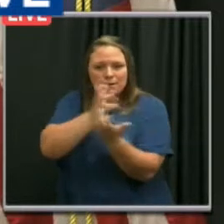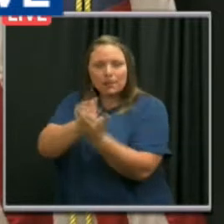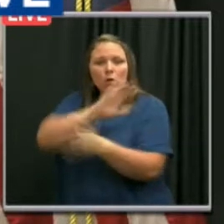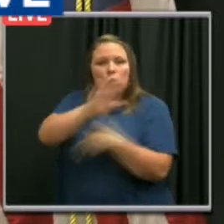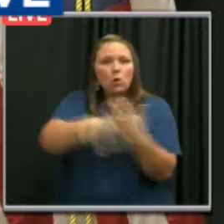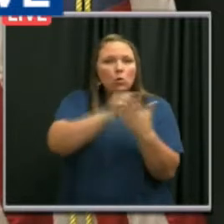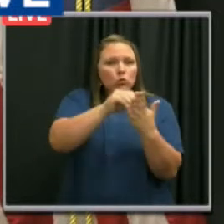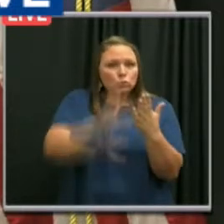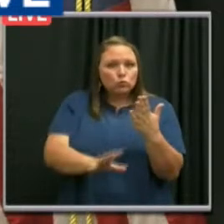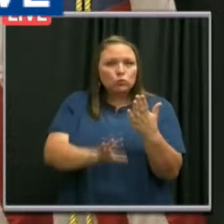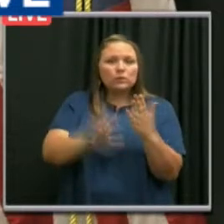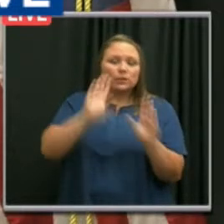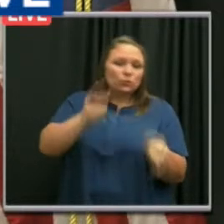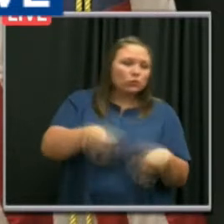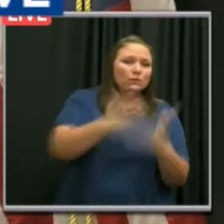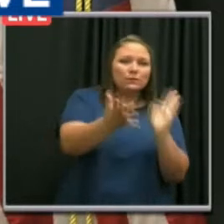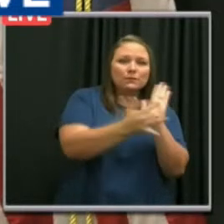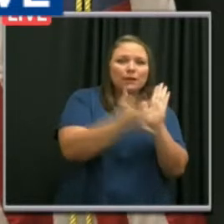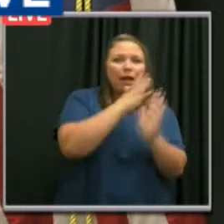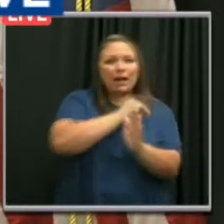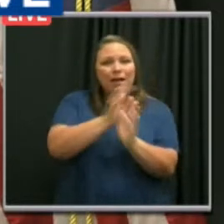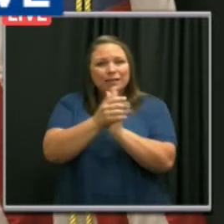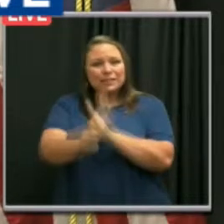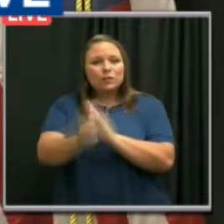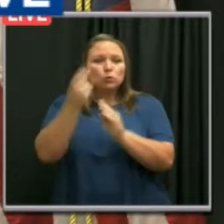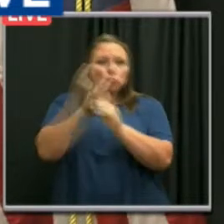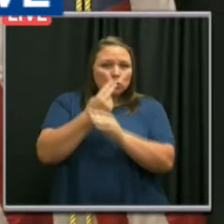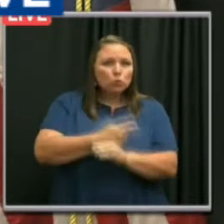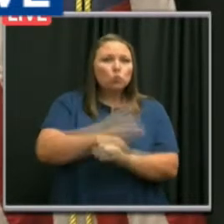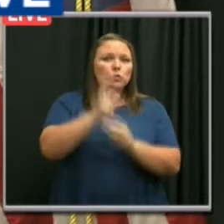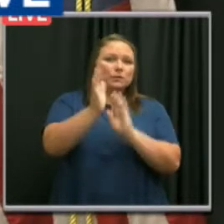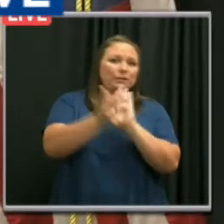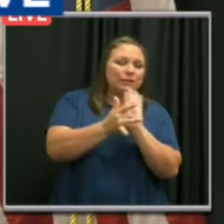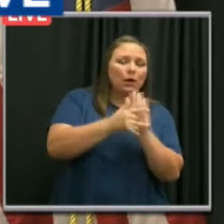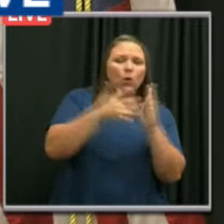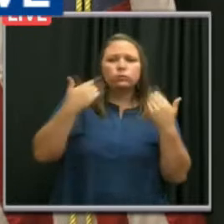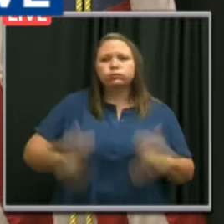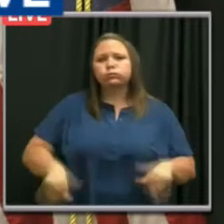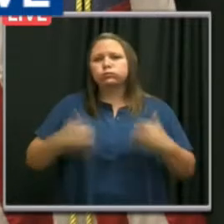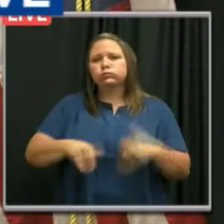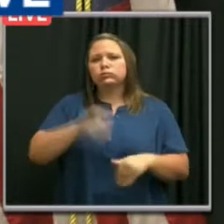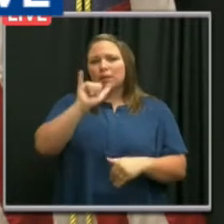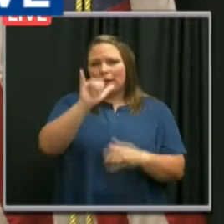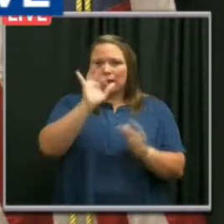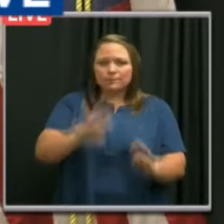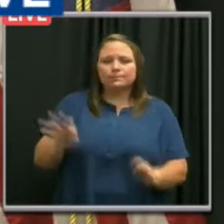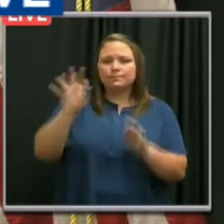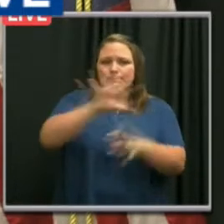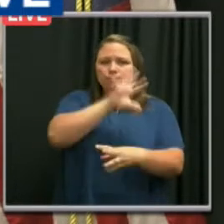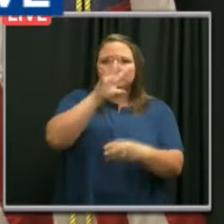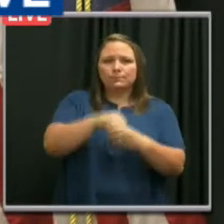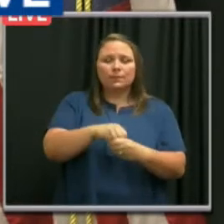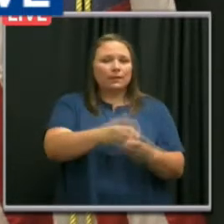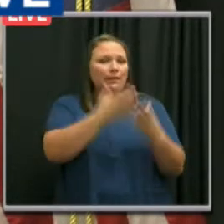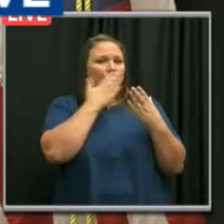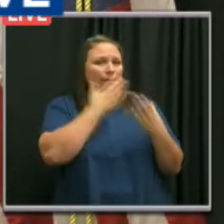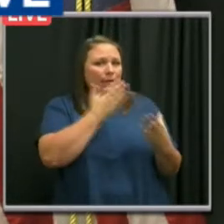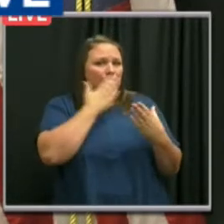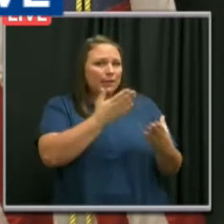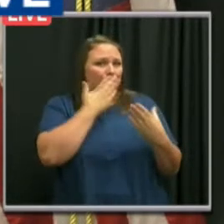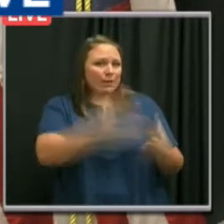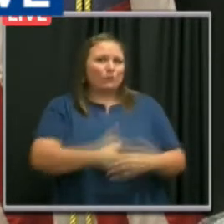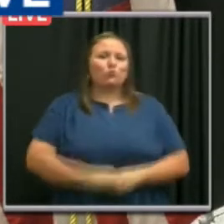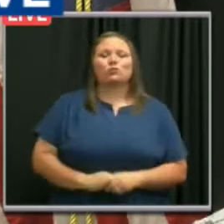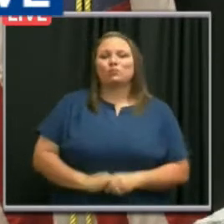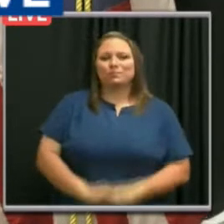with technology and the proper skills to utilize the technology is part of the equation. So thank you, thank you, thank